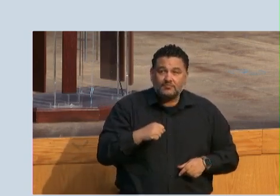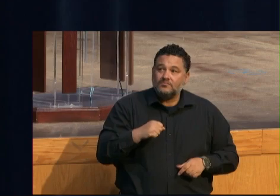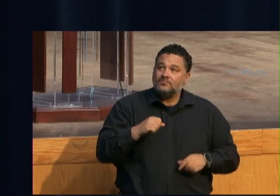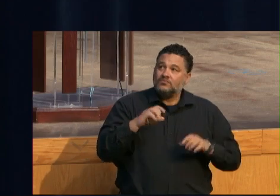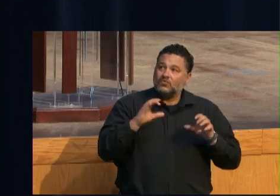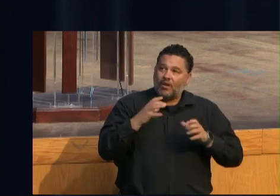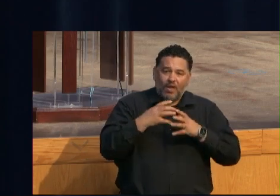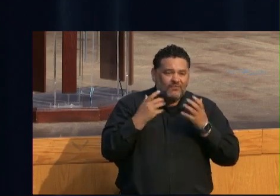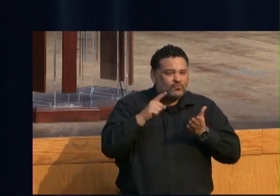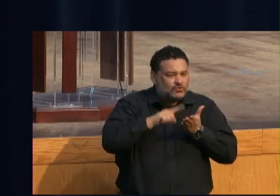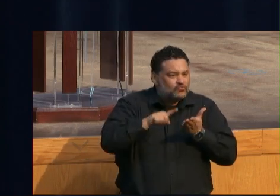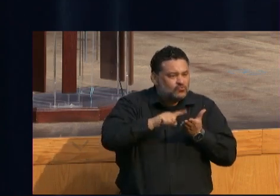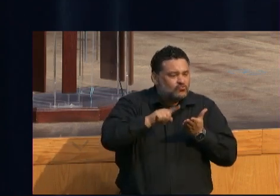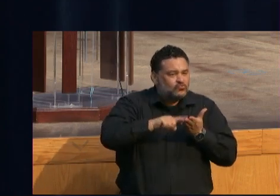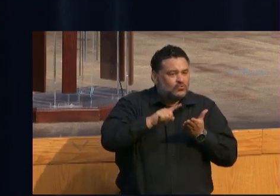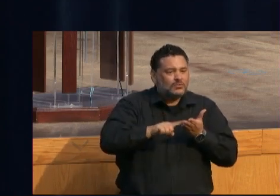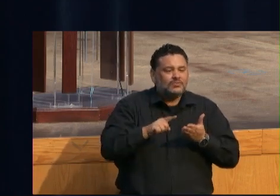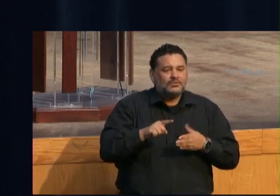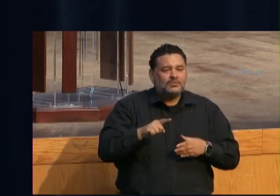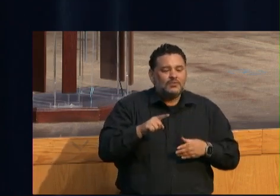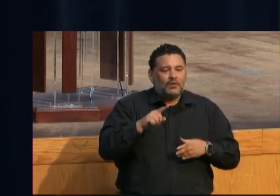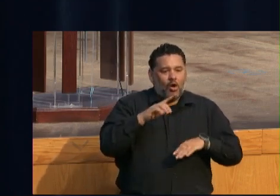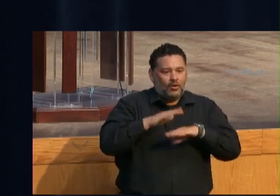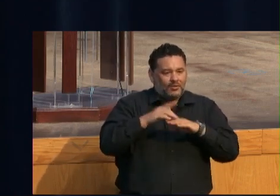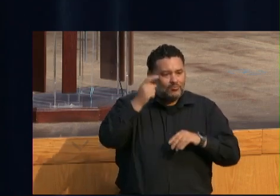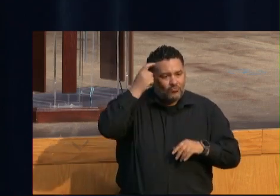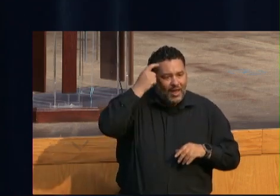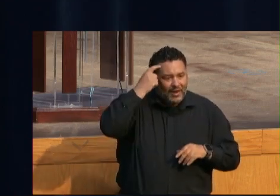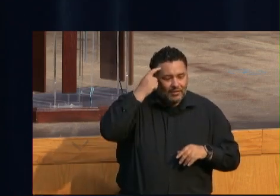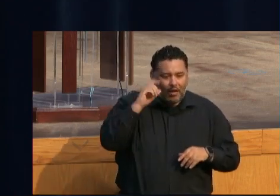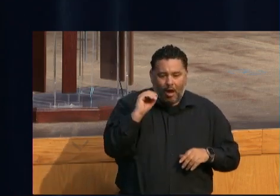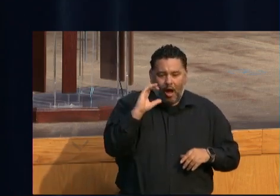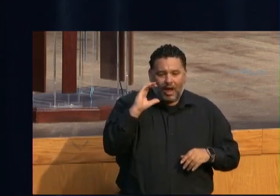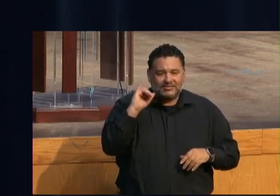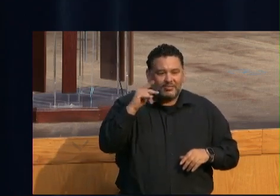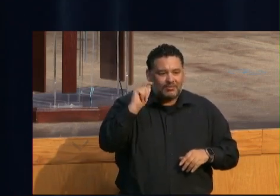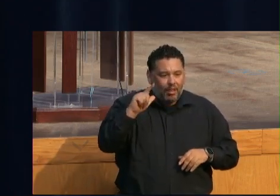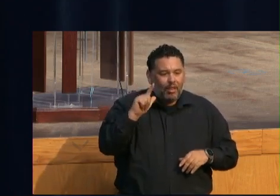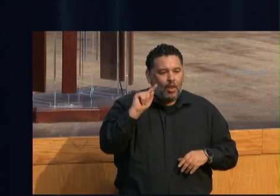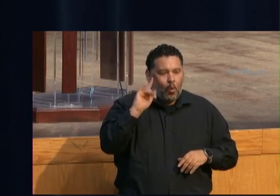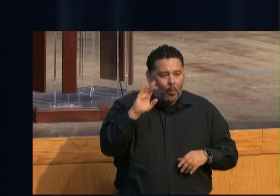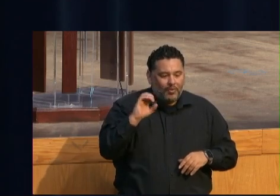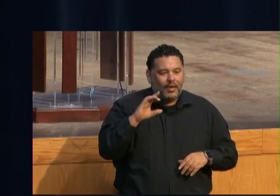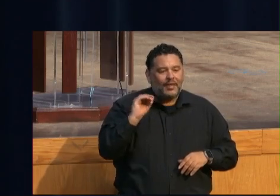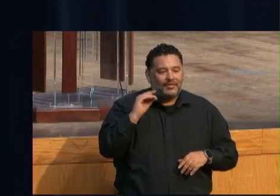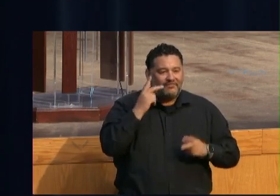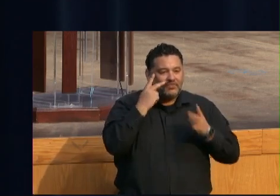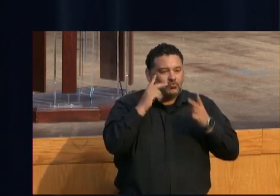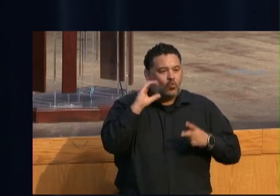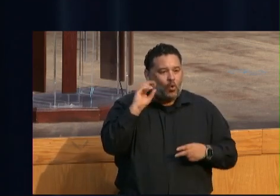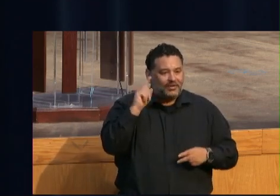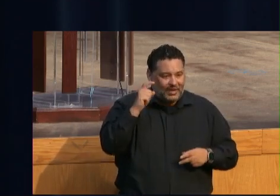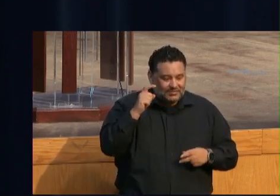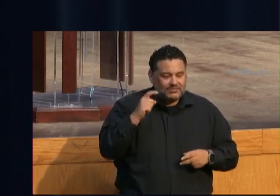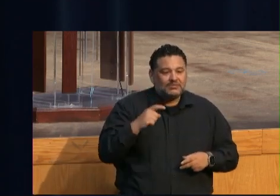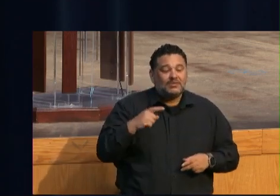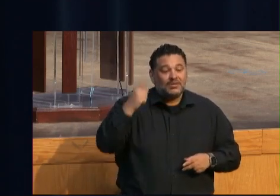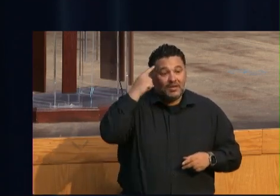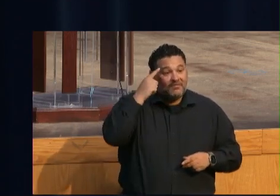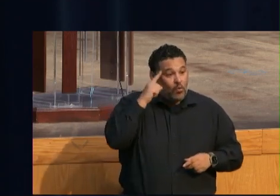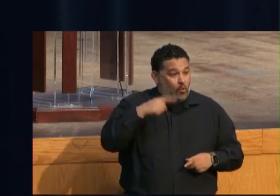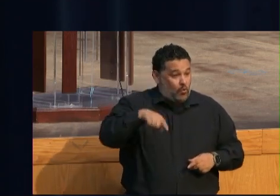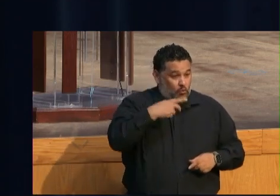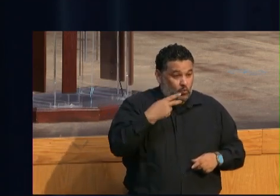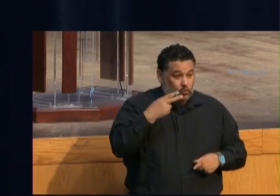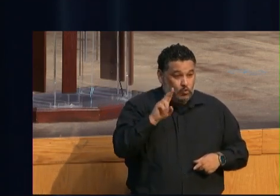of research on the occipital lobe and the visual cortex. And this is one of the oldest structures of the brain. For humans, it's extremely important